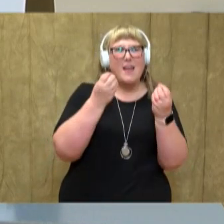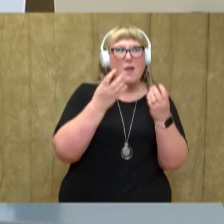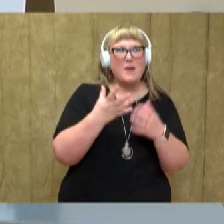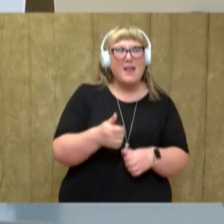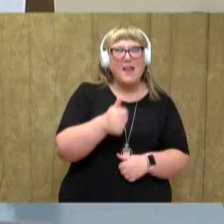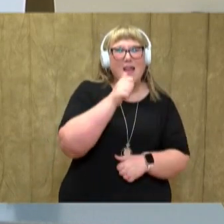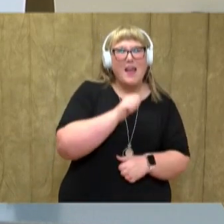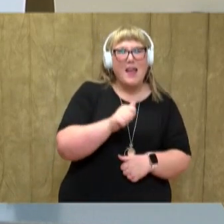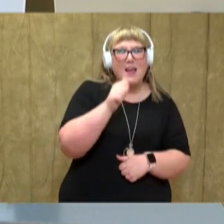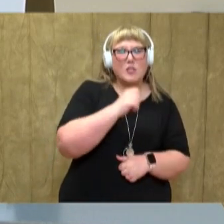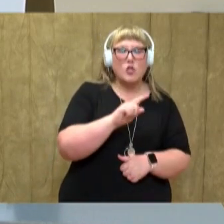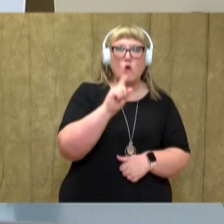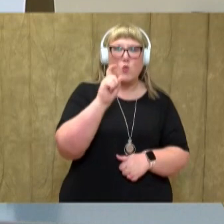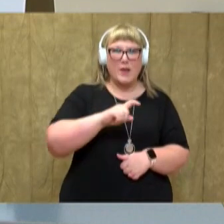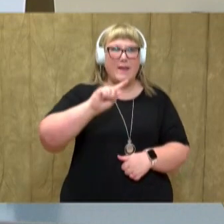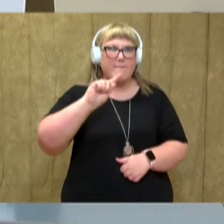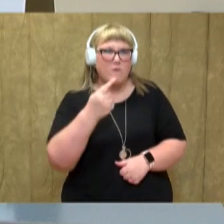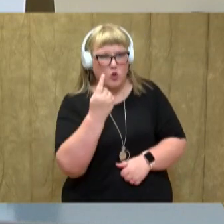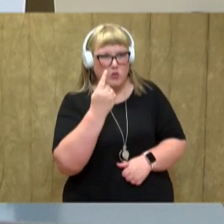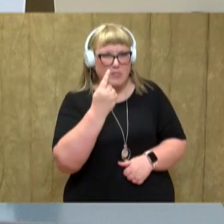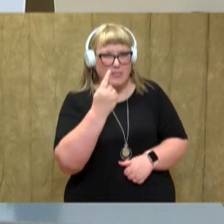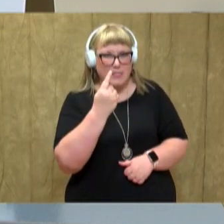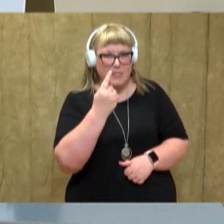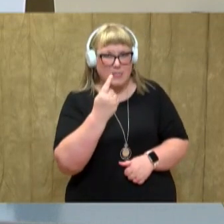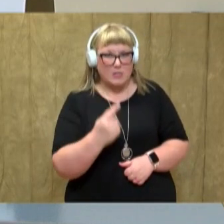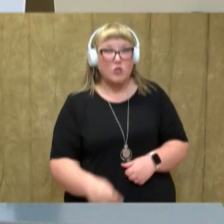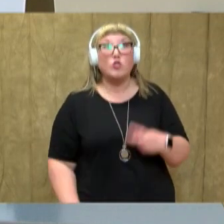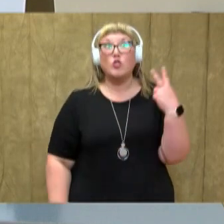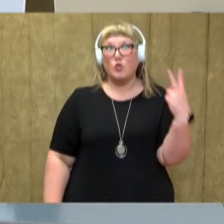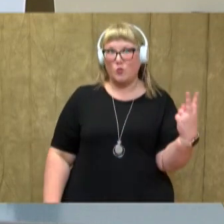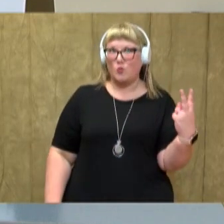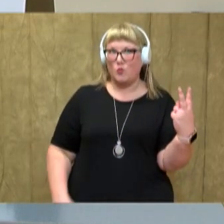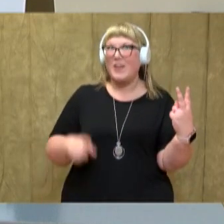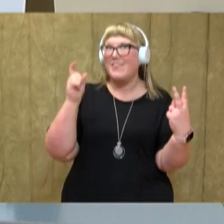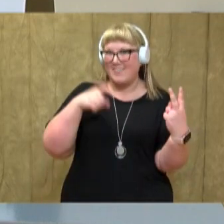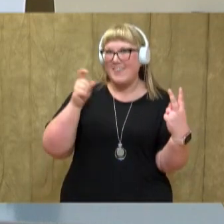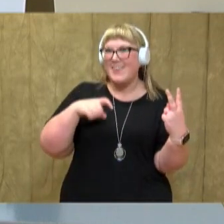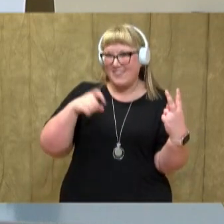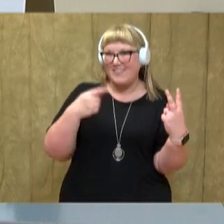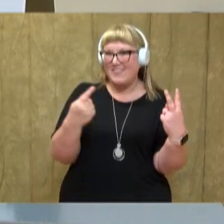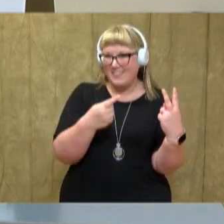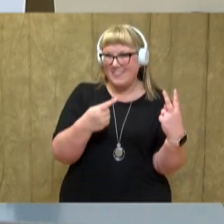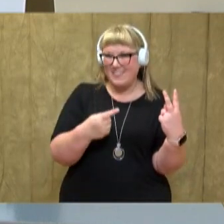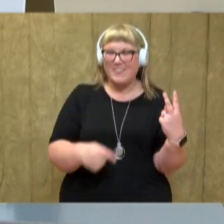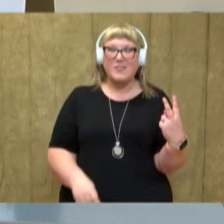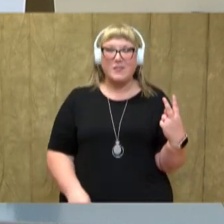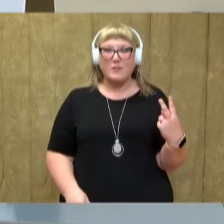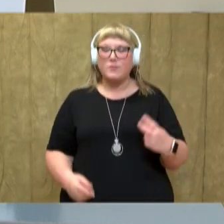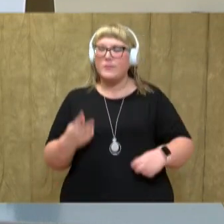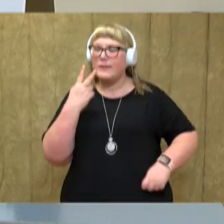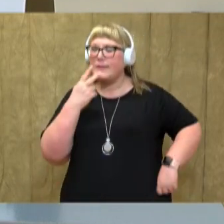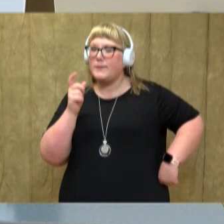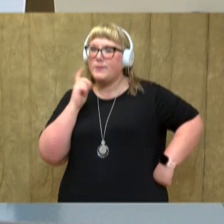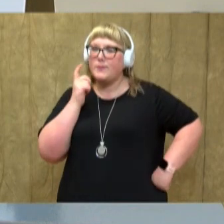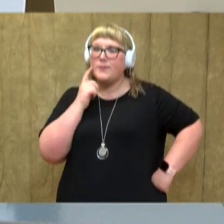ice cream do we need to start with? We need 2 scoops of ice cream. So let me see.